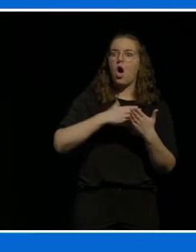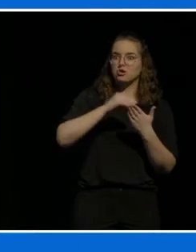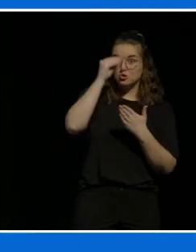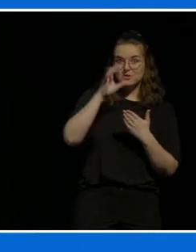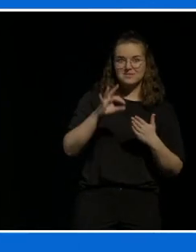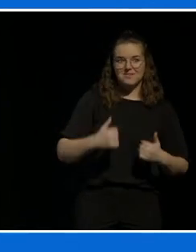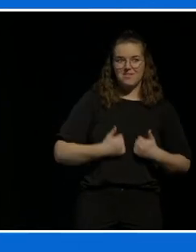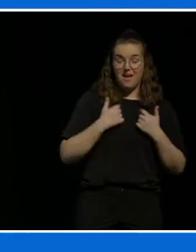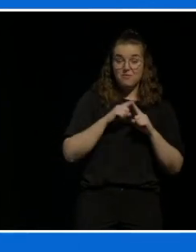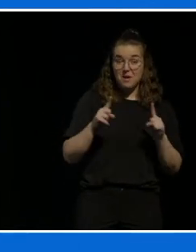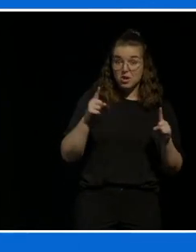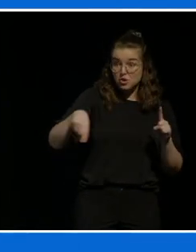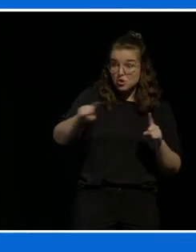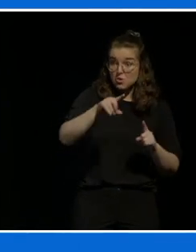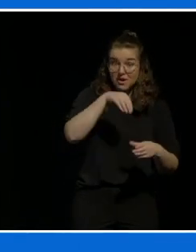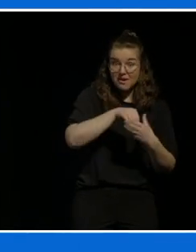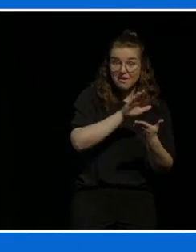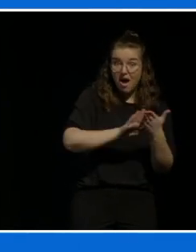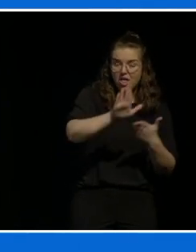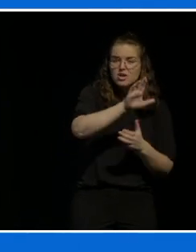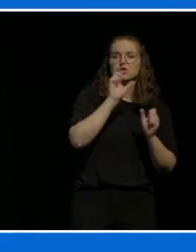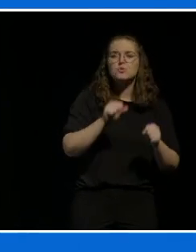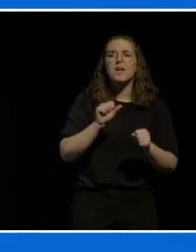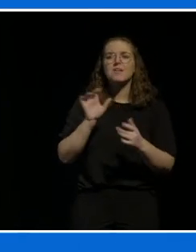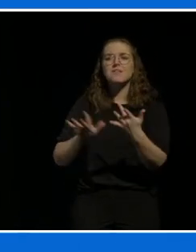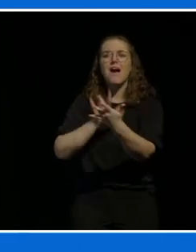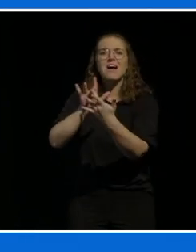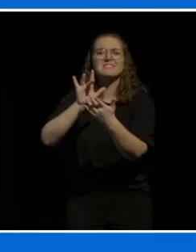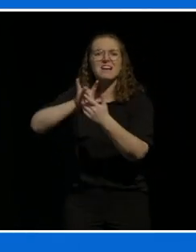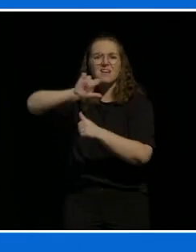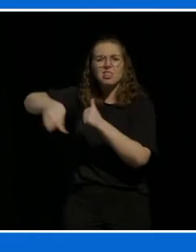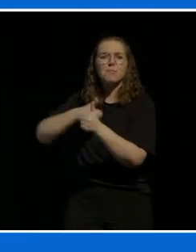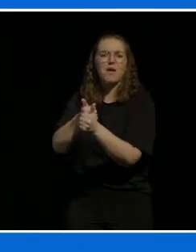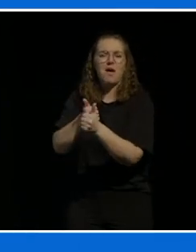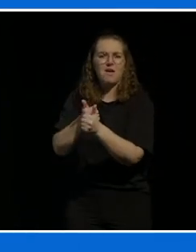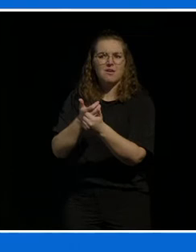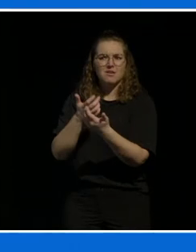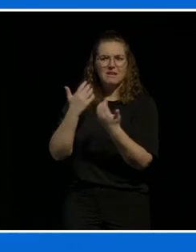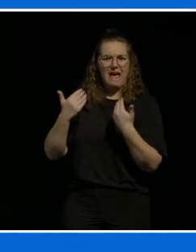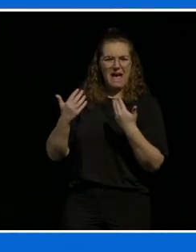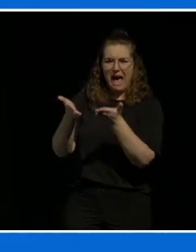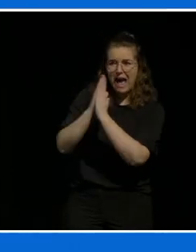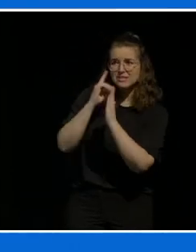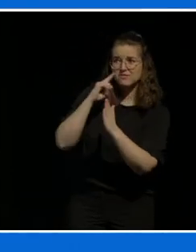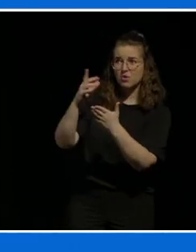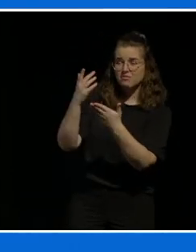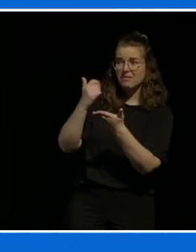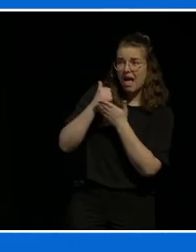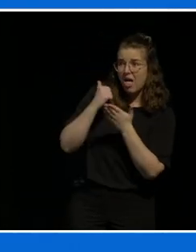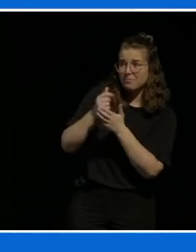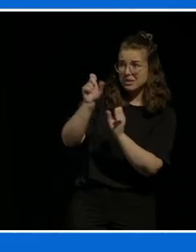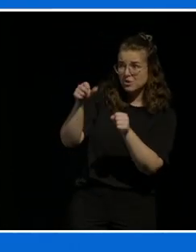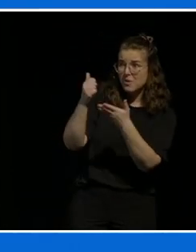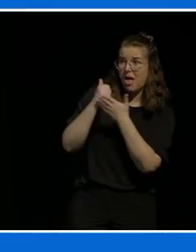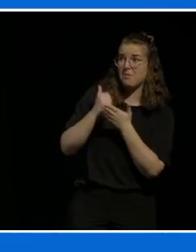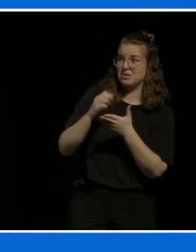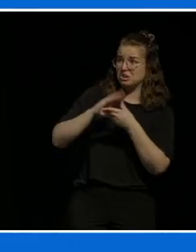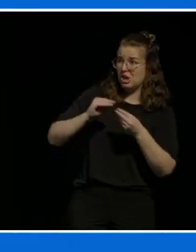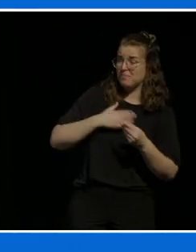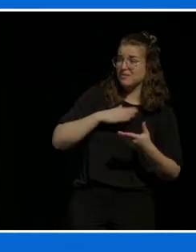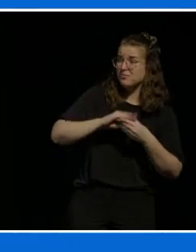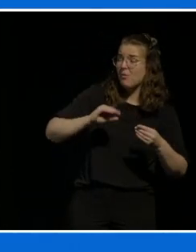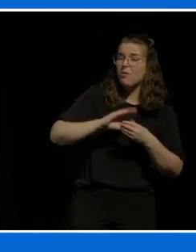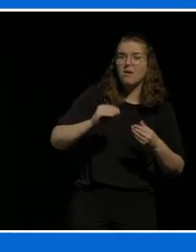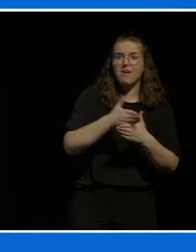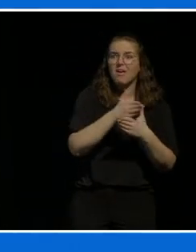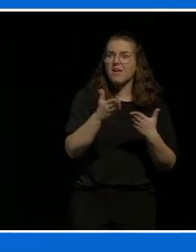college, you have the ability to reach out to alumni and ask them for help and get them to help you share your story. So don't forget the power